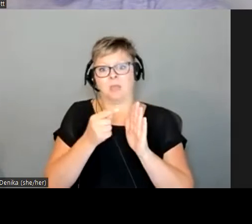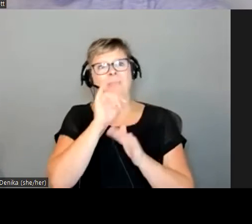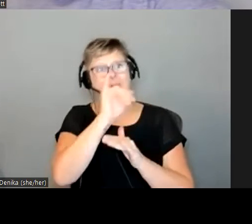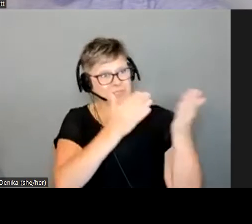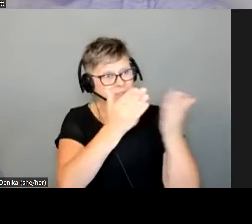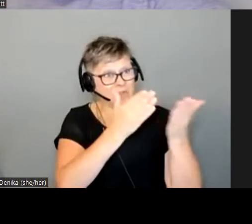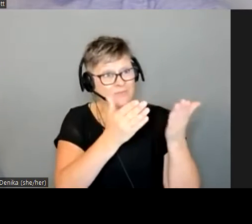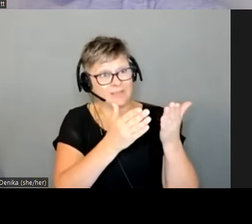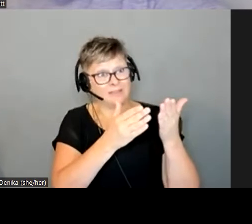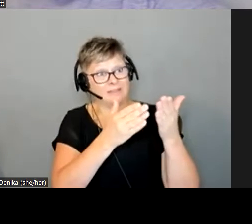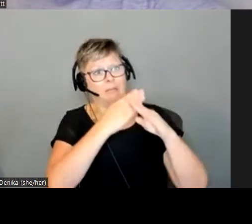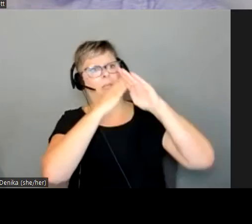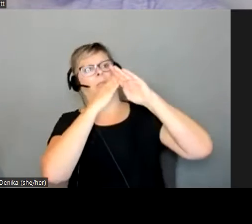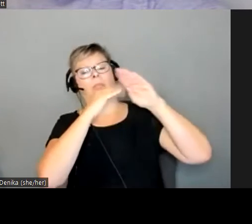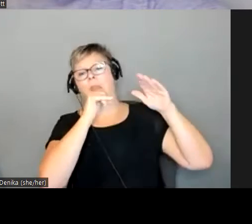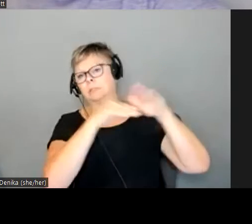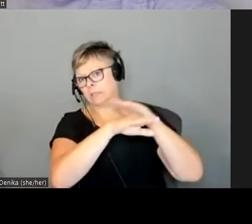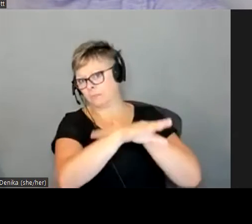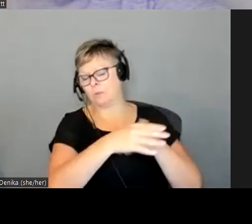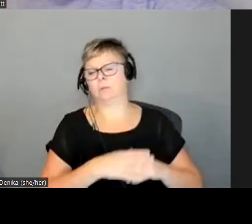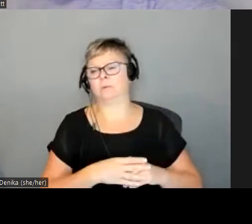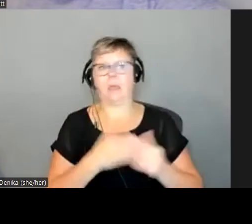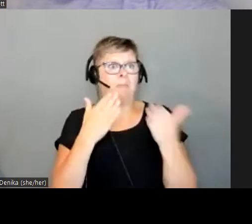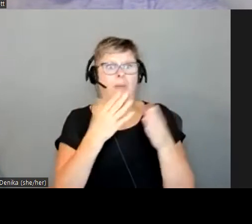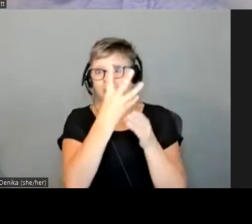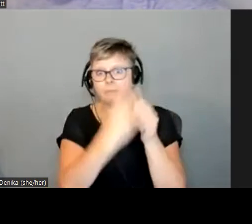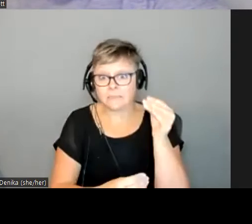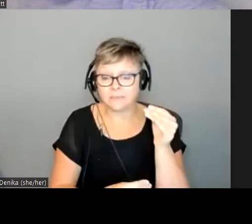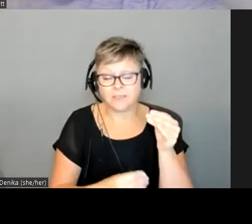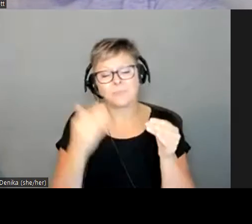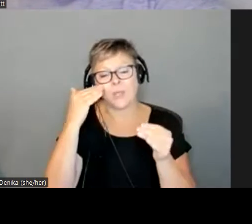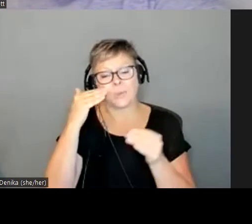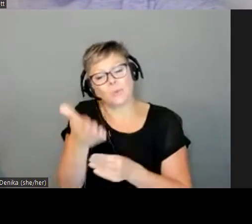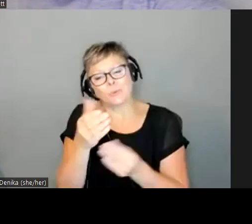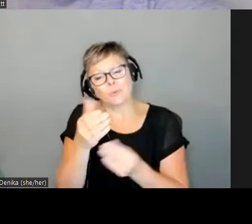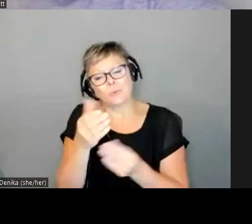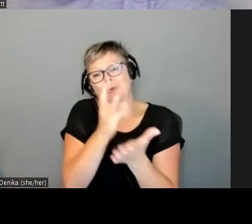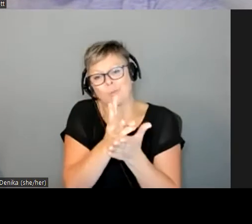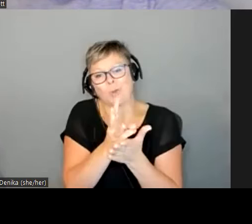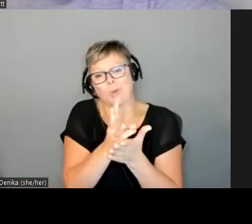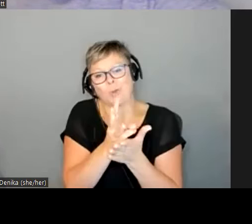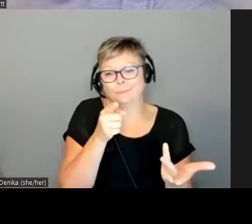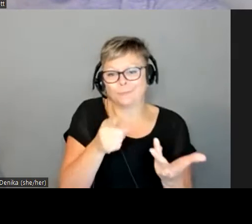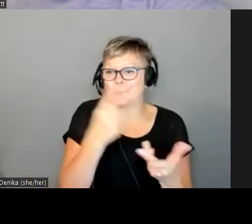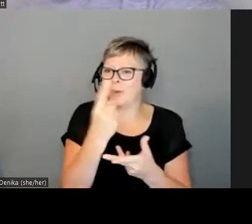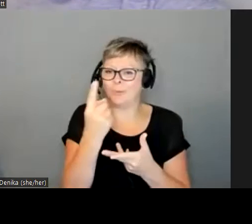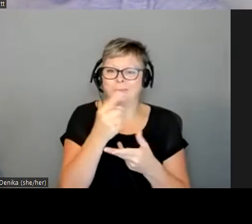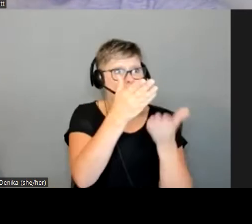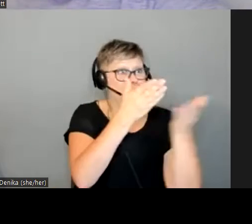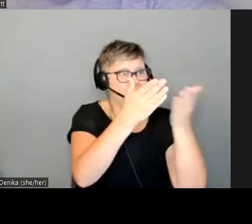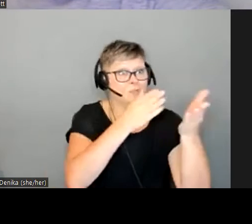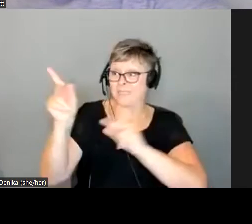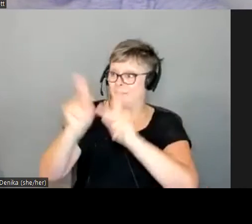not even be there for them. And being a social worker, I know you play a big role, I suspect, in connecting people to those services.